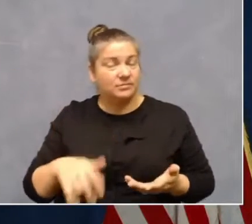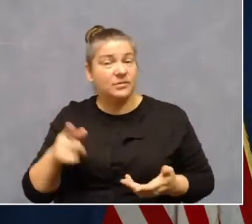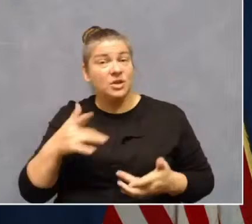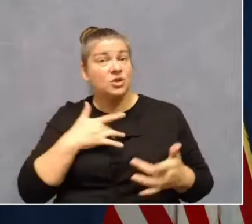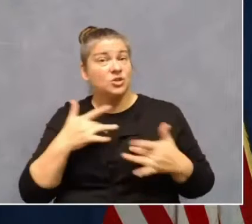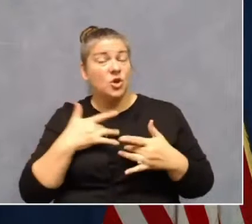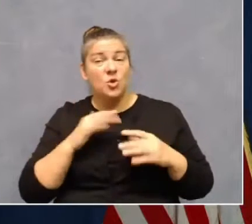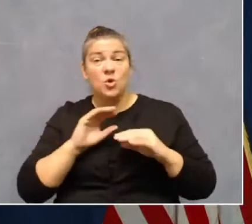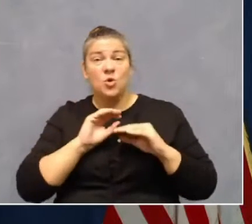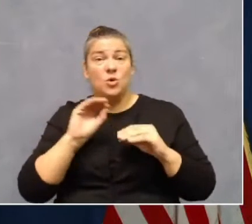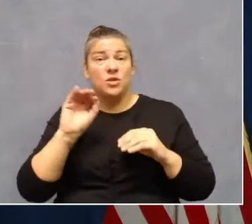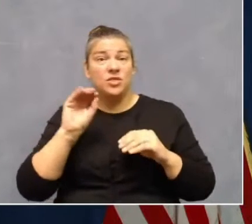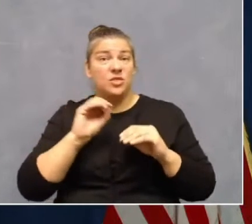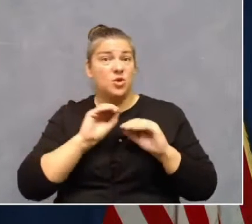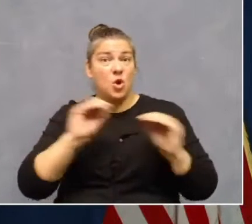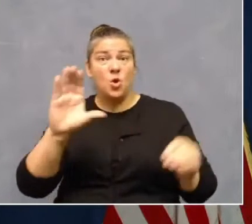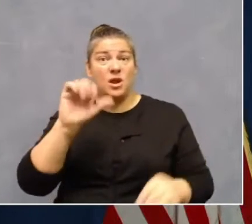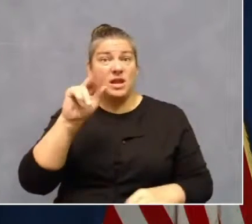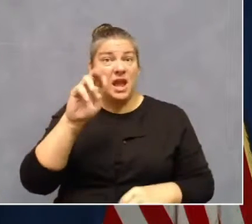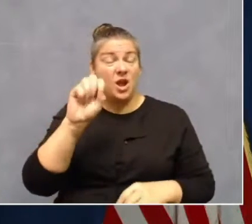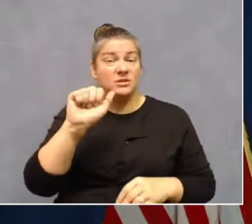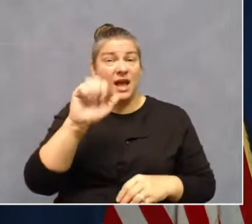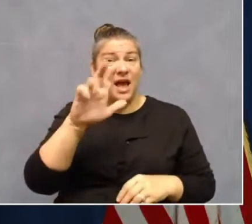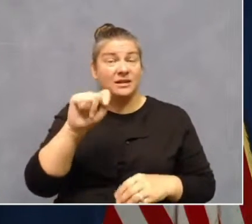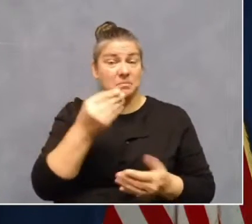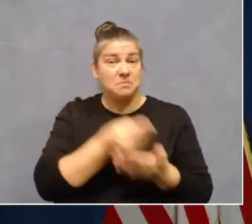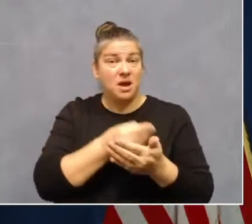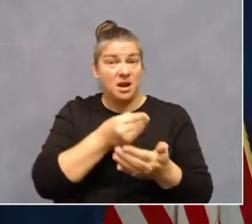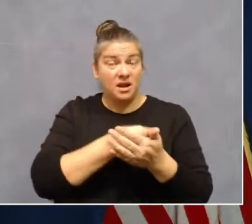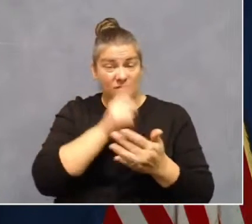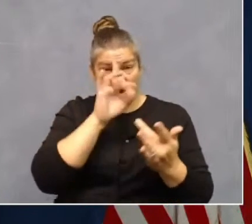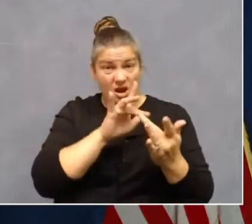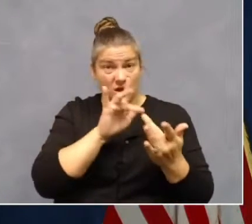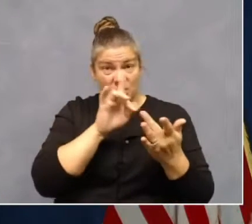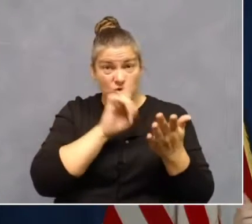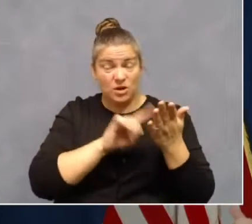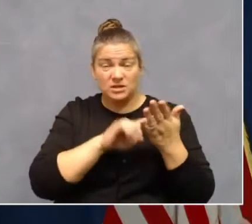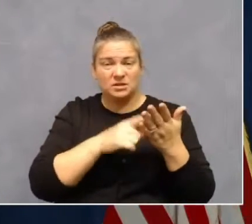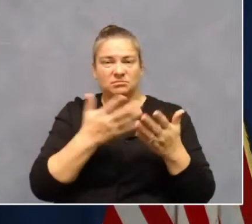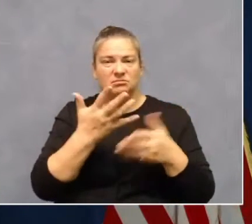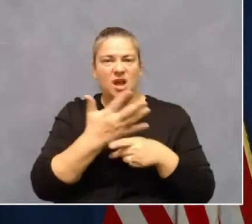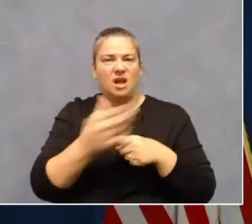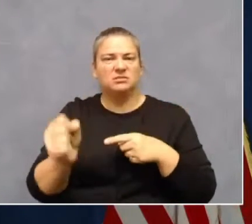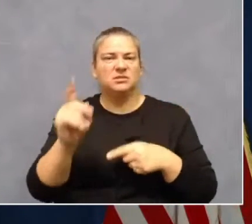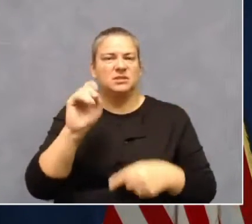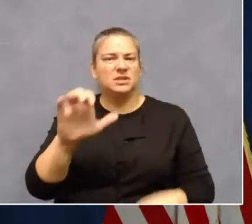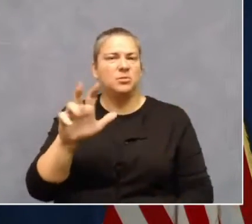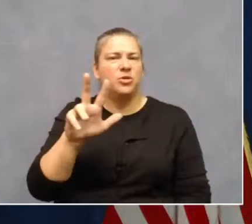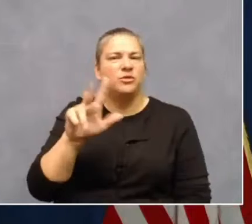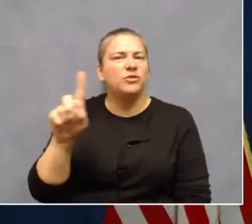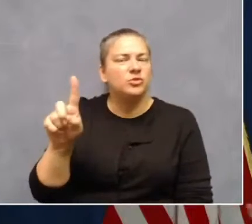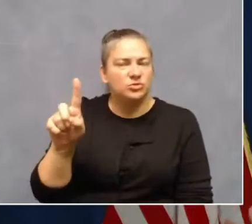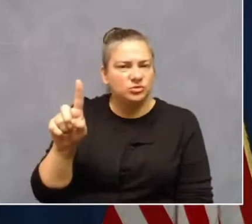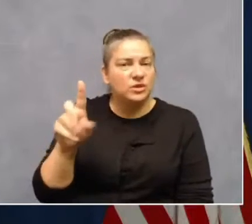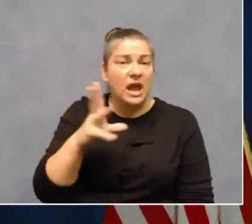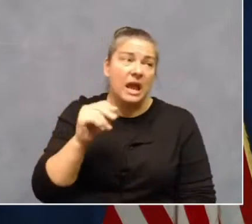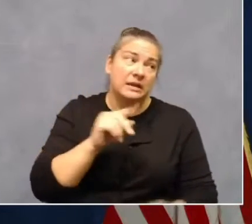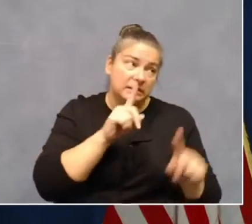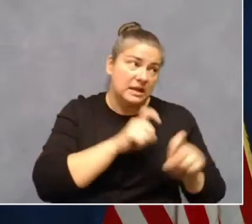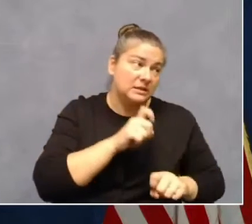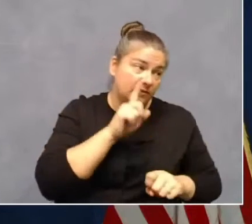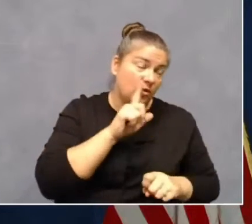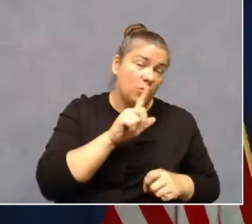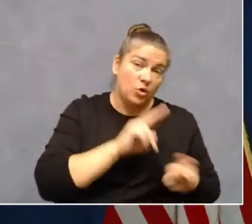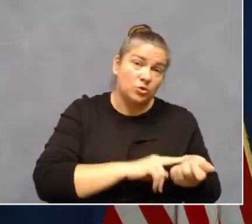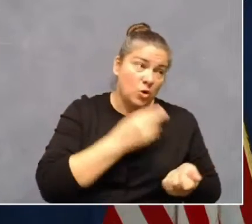Act, all our money for contact tracing runs out December 31st, and testing at long-term care facilities, and testing at